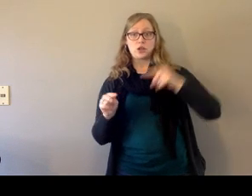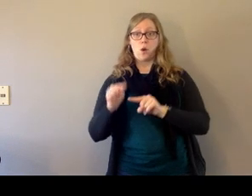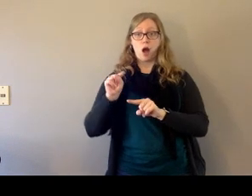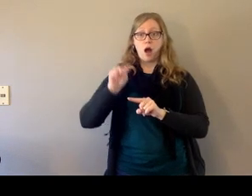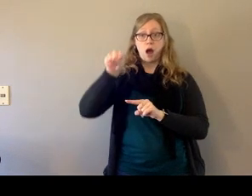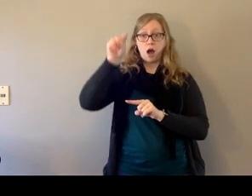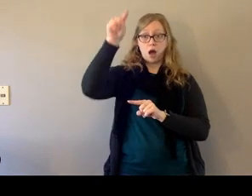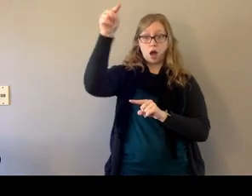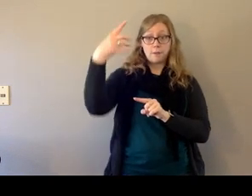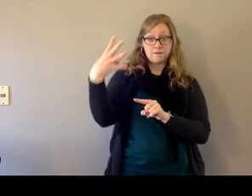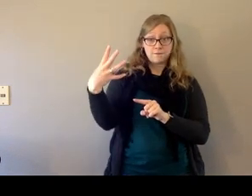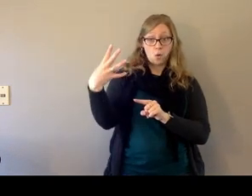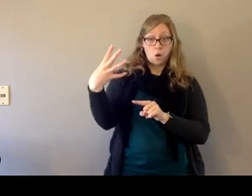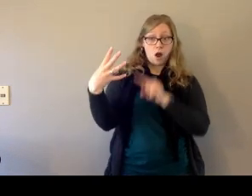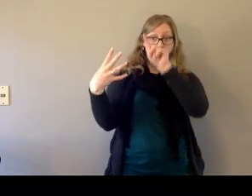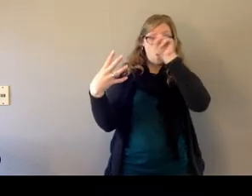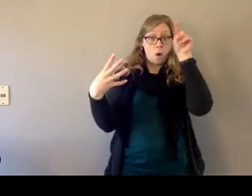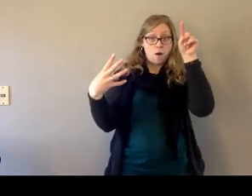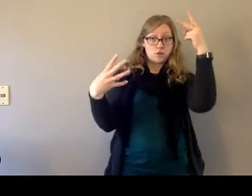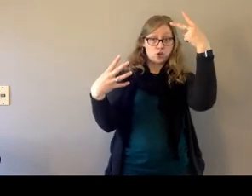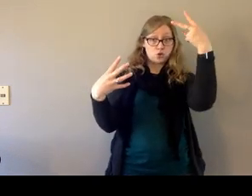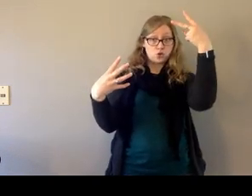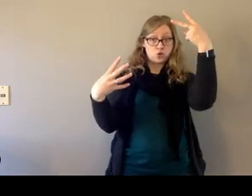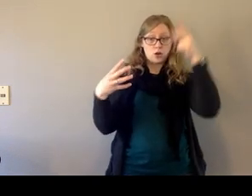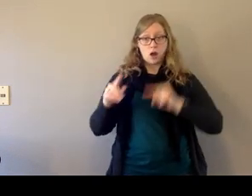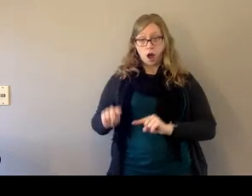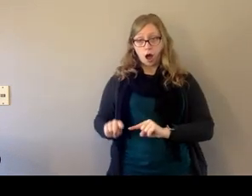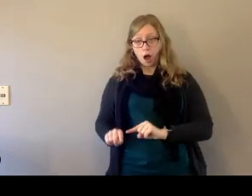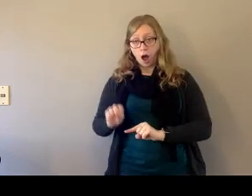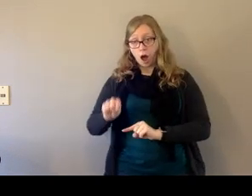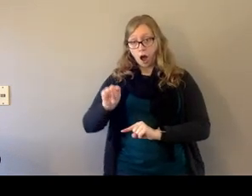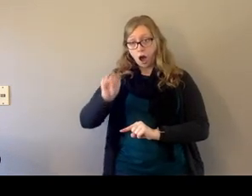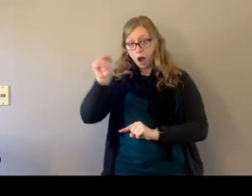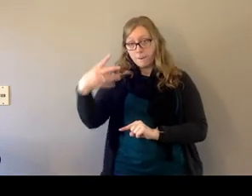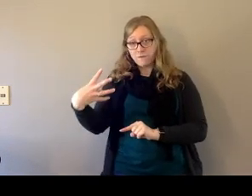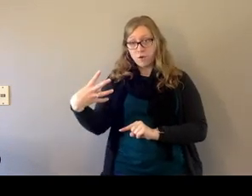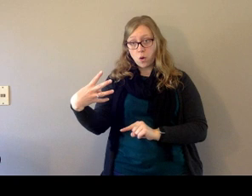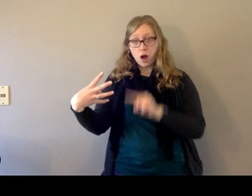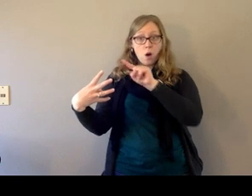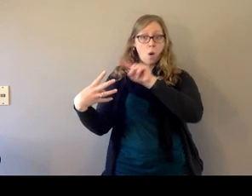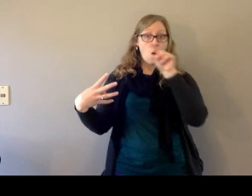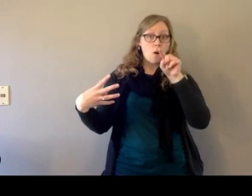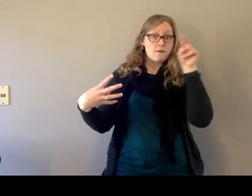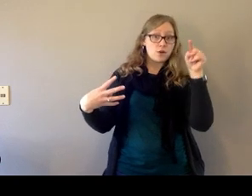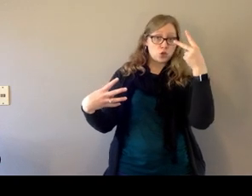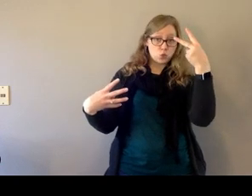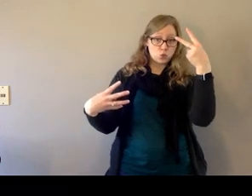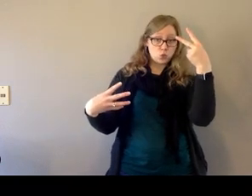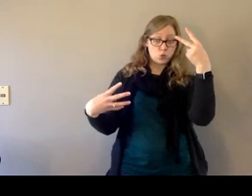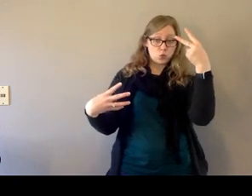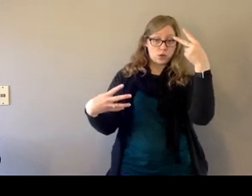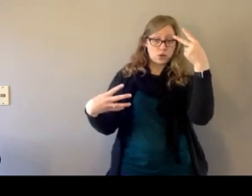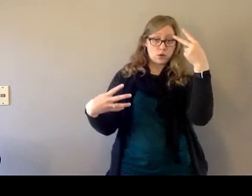over 2. Up 1, 2, 3, 4 over 2. So when I put in